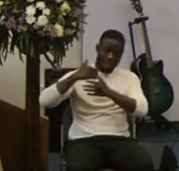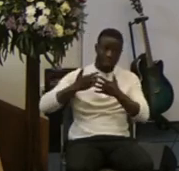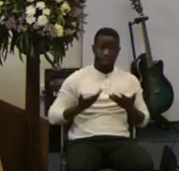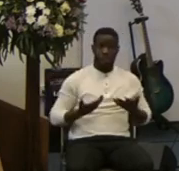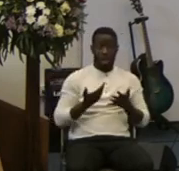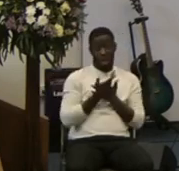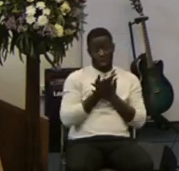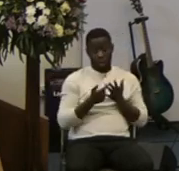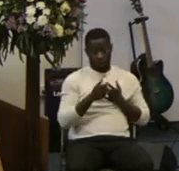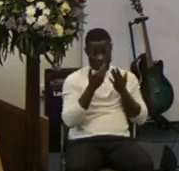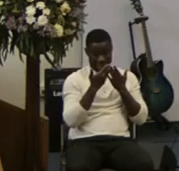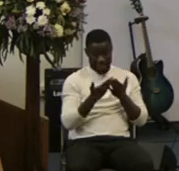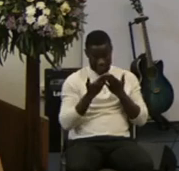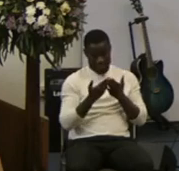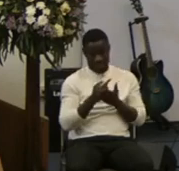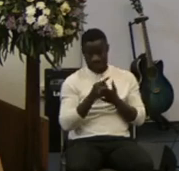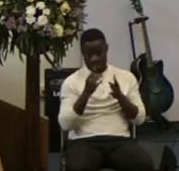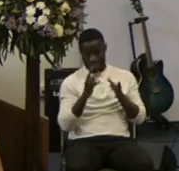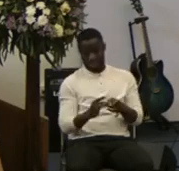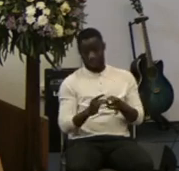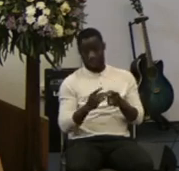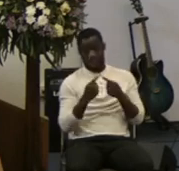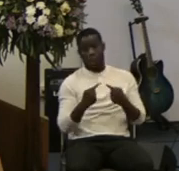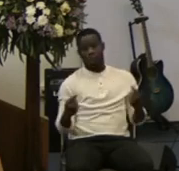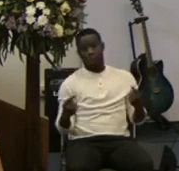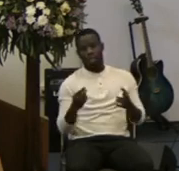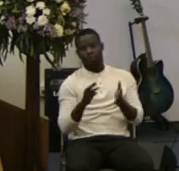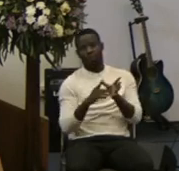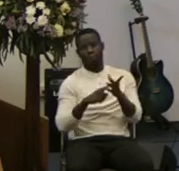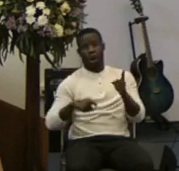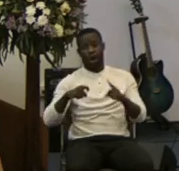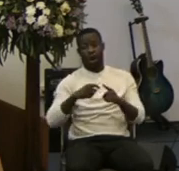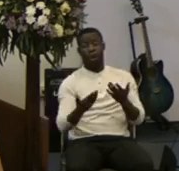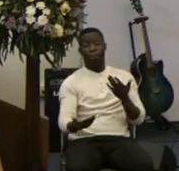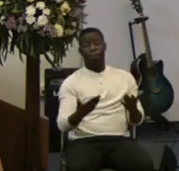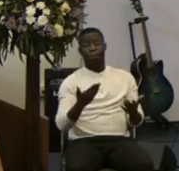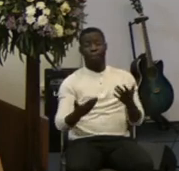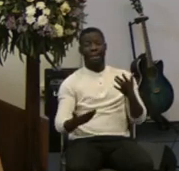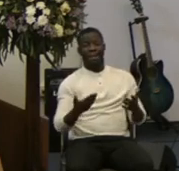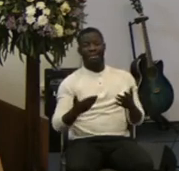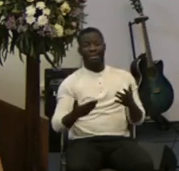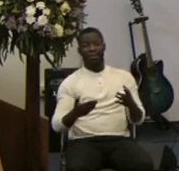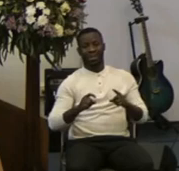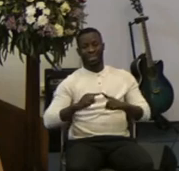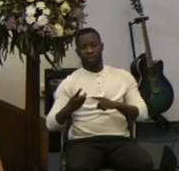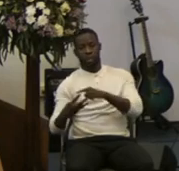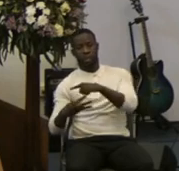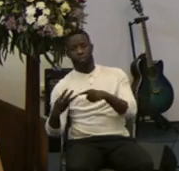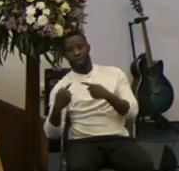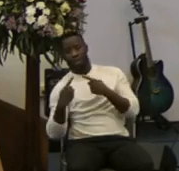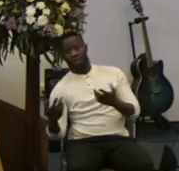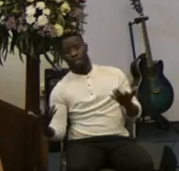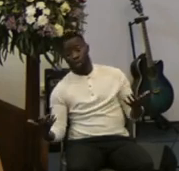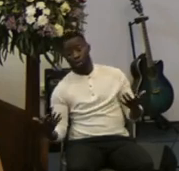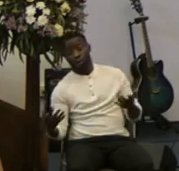at the moment around the gospel of Mark than there is for the other three